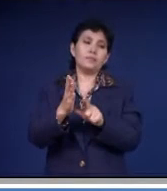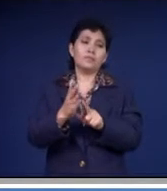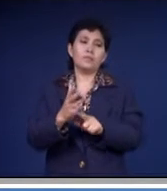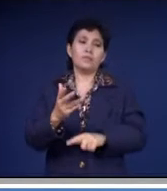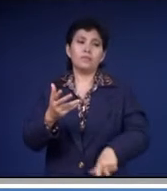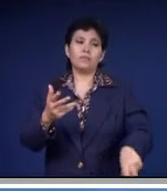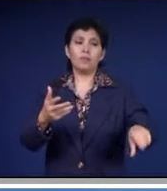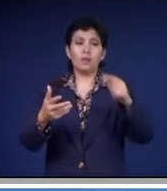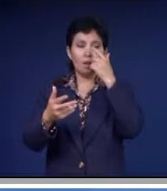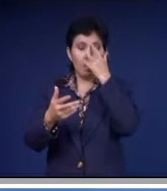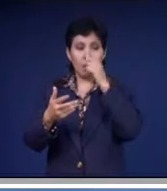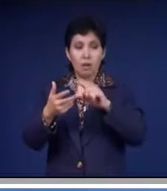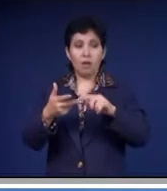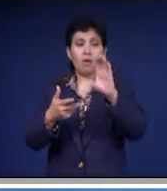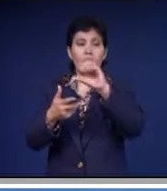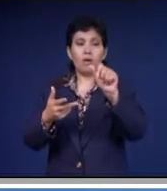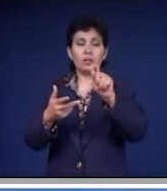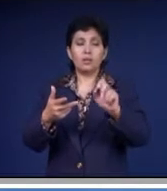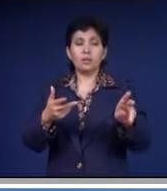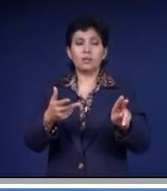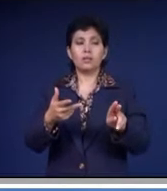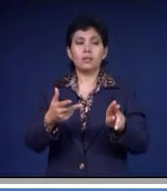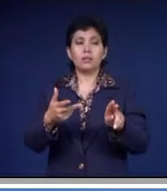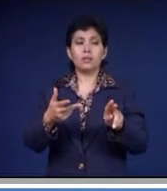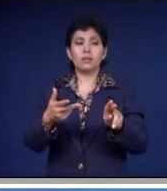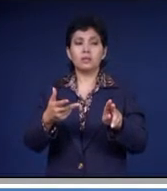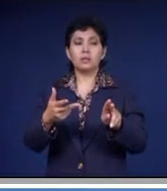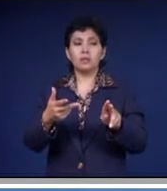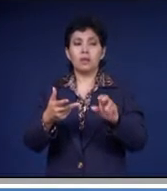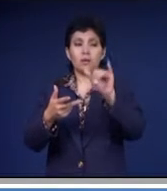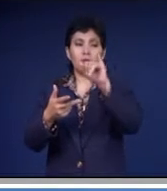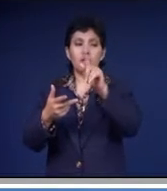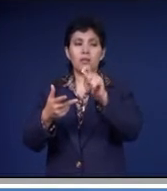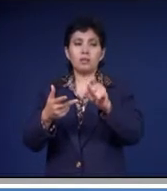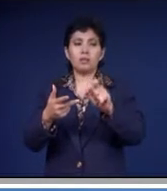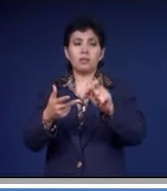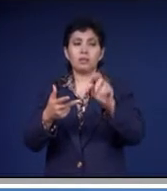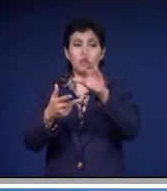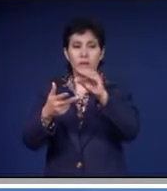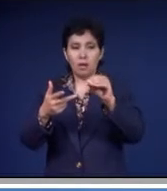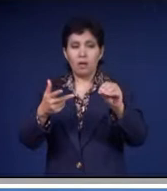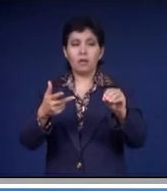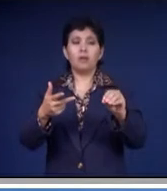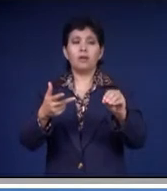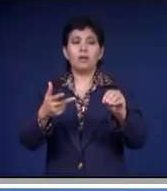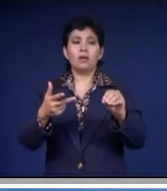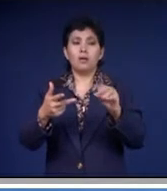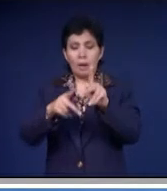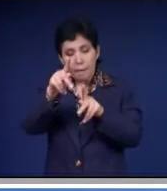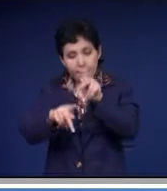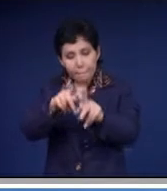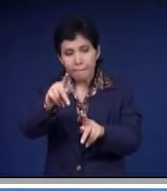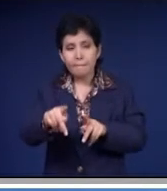Next one is our C. Principle C, integrity. Psychologists, they are people